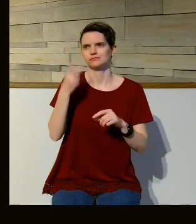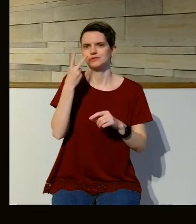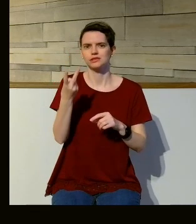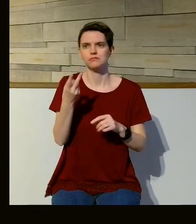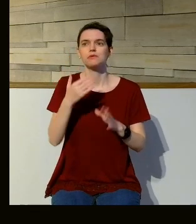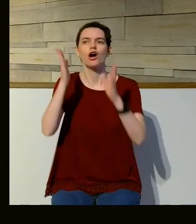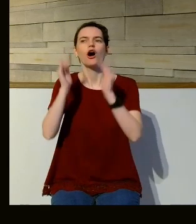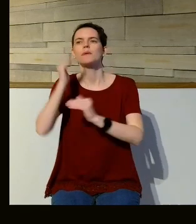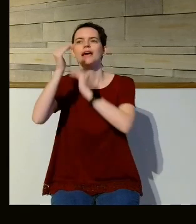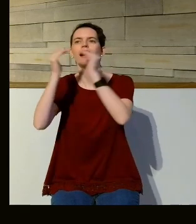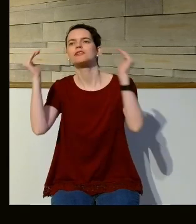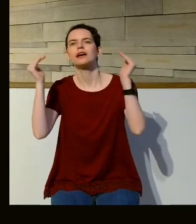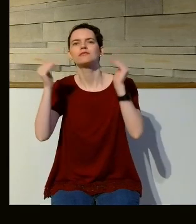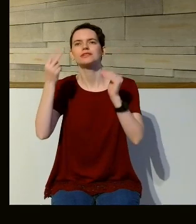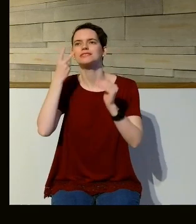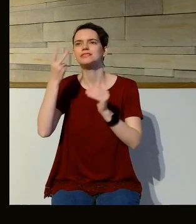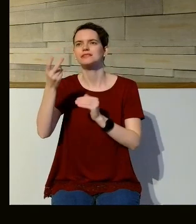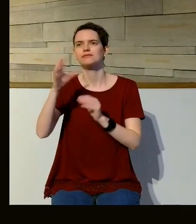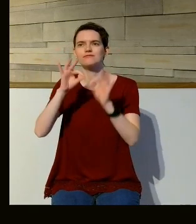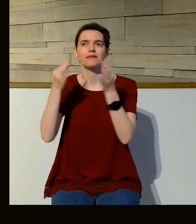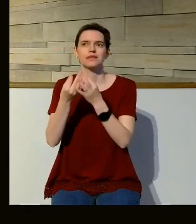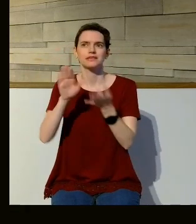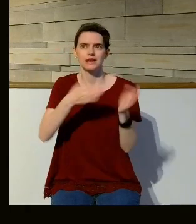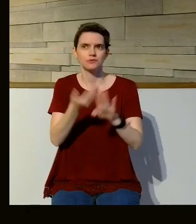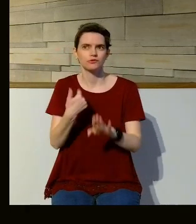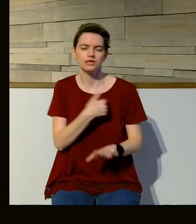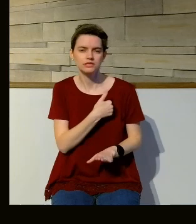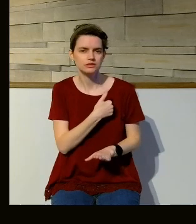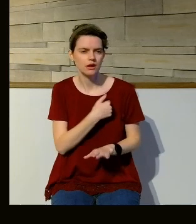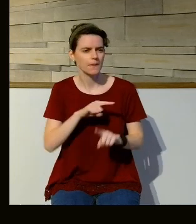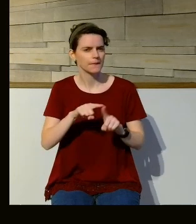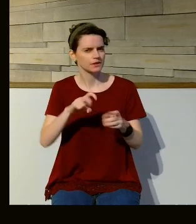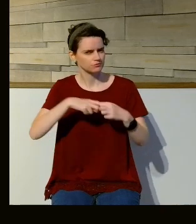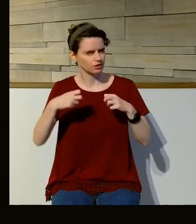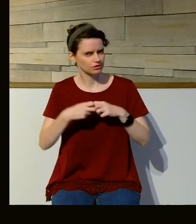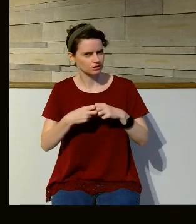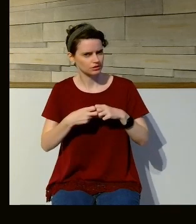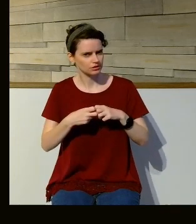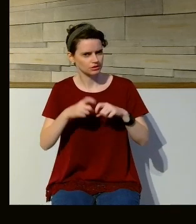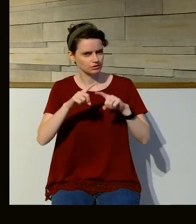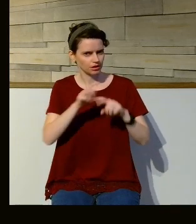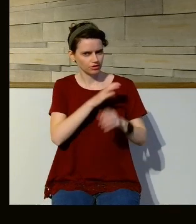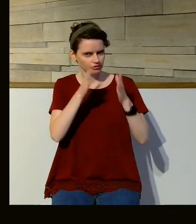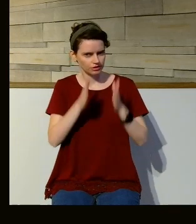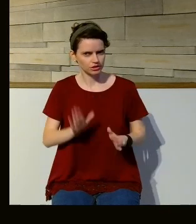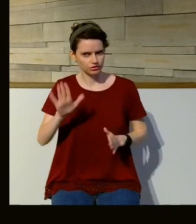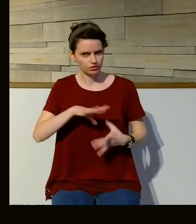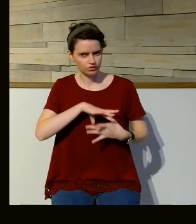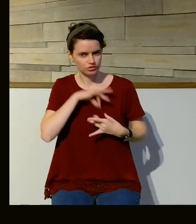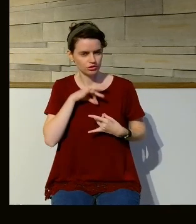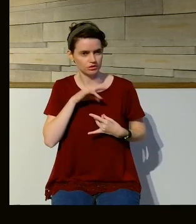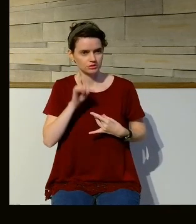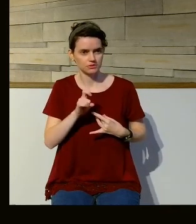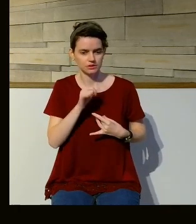hope in an afterlife to see our family and friends that have gone before us. But here's a problem. According to Christianity, your soul, which is supposed